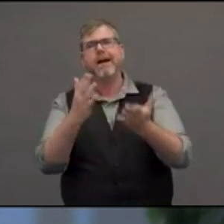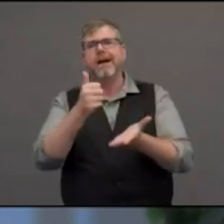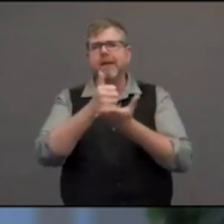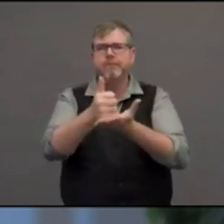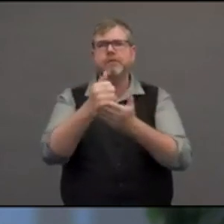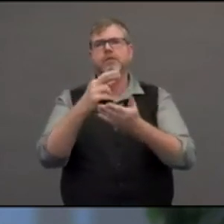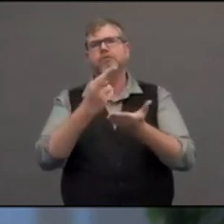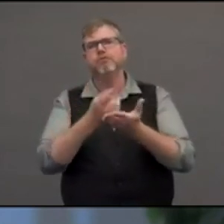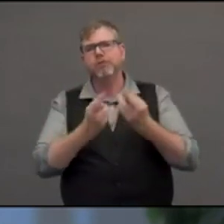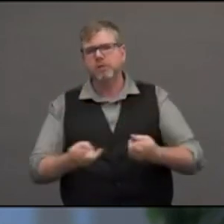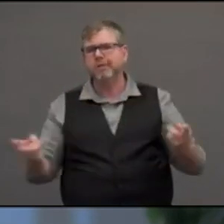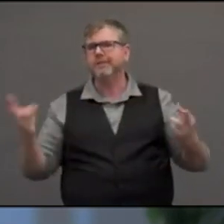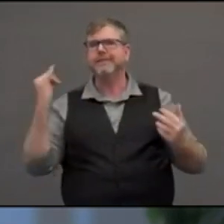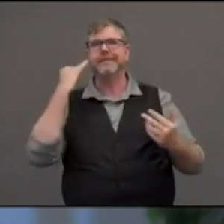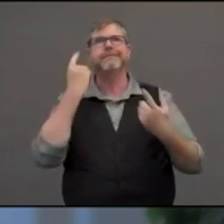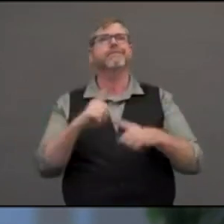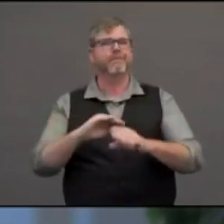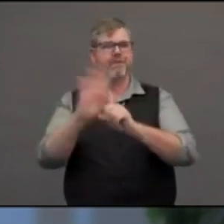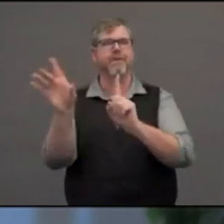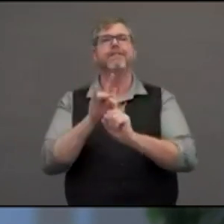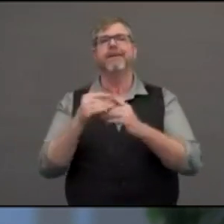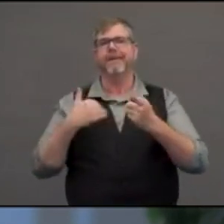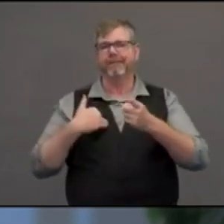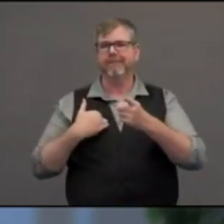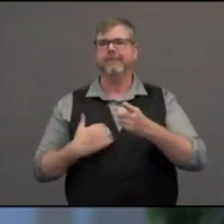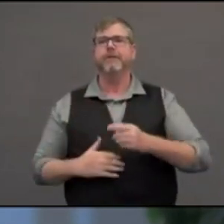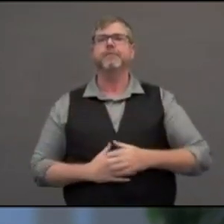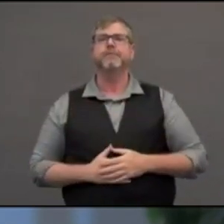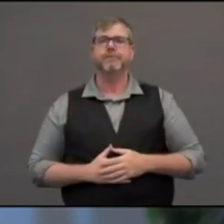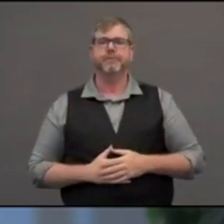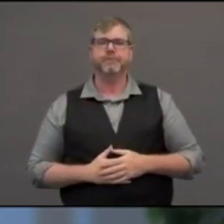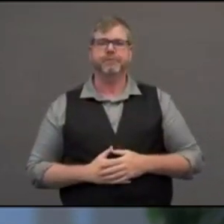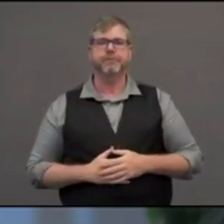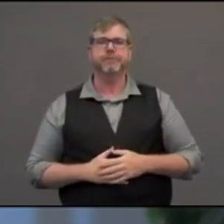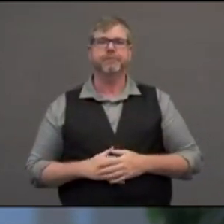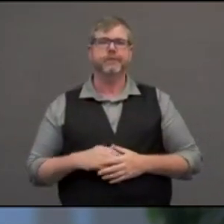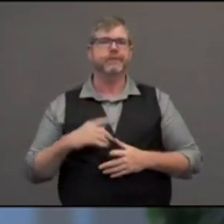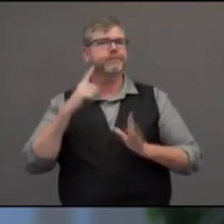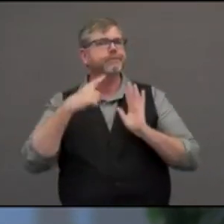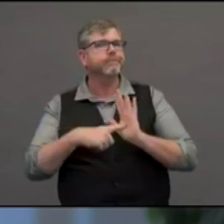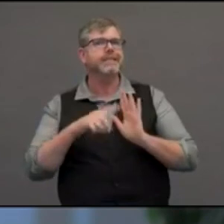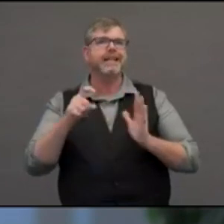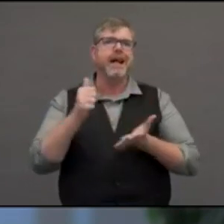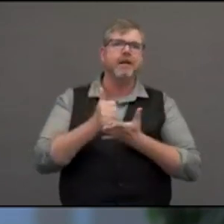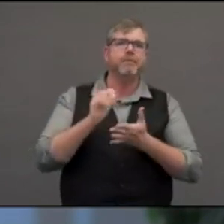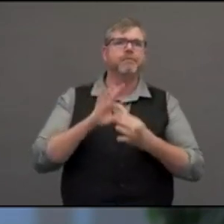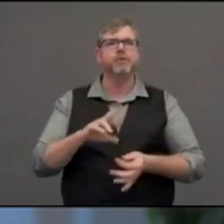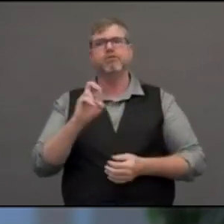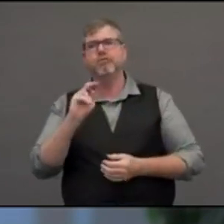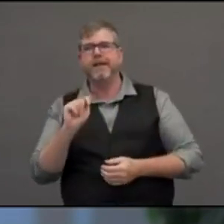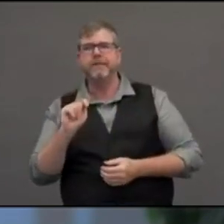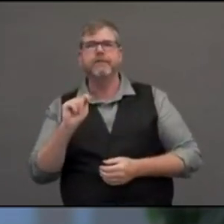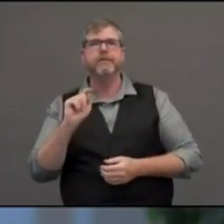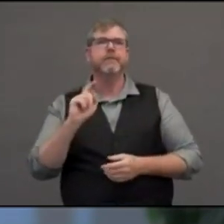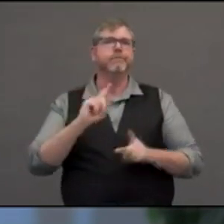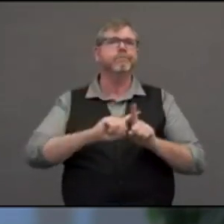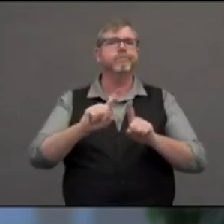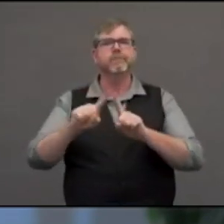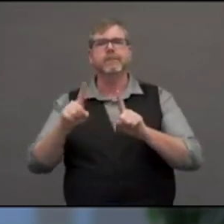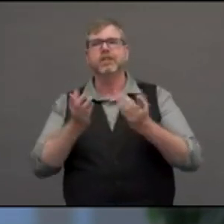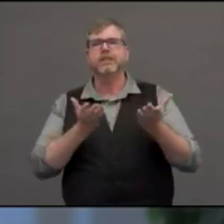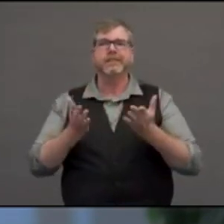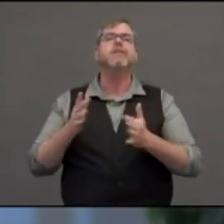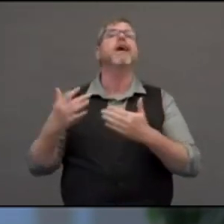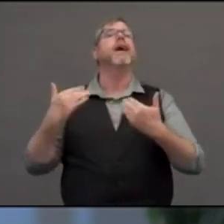separated from other people in the family. If you need help with your rent, if you need help with food, we have shelter opportunities for you in the community.